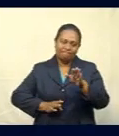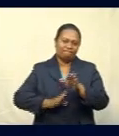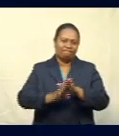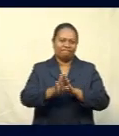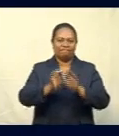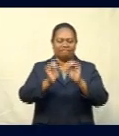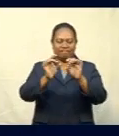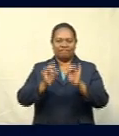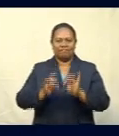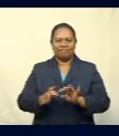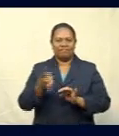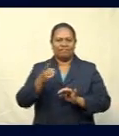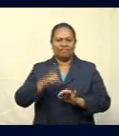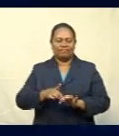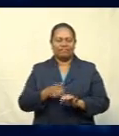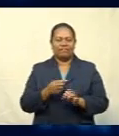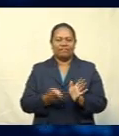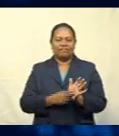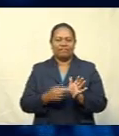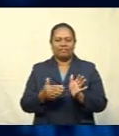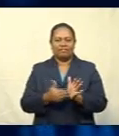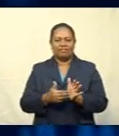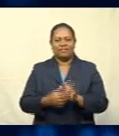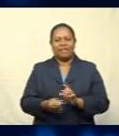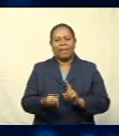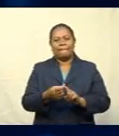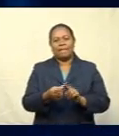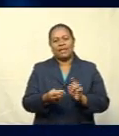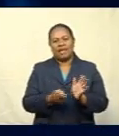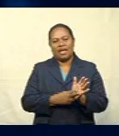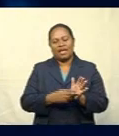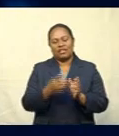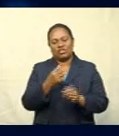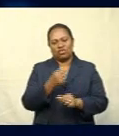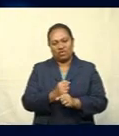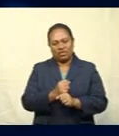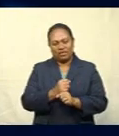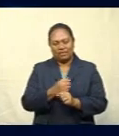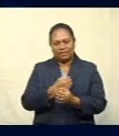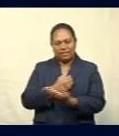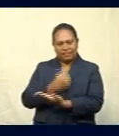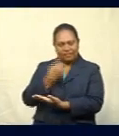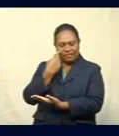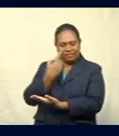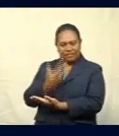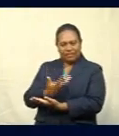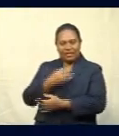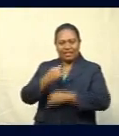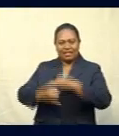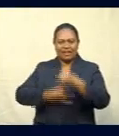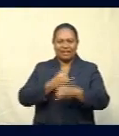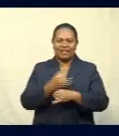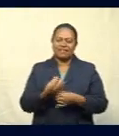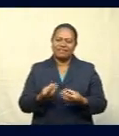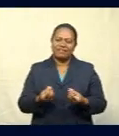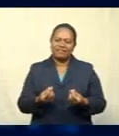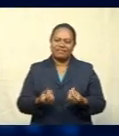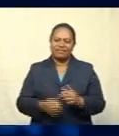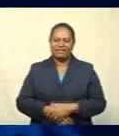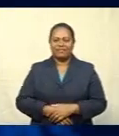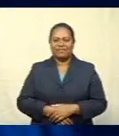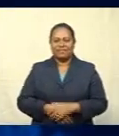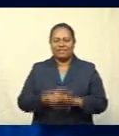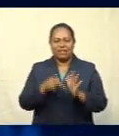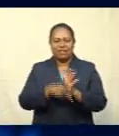and Kiwi dollars as well as the PNG Kina. However, it slipped somewhat versus the major international currencies we cover. Prices on